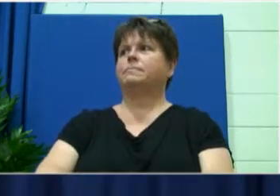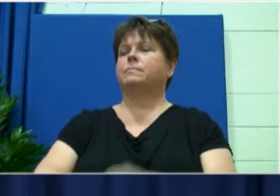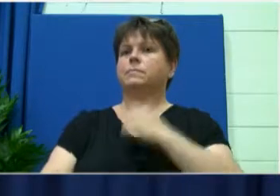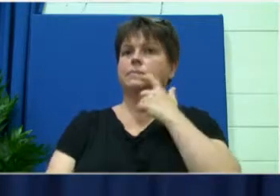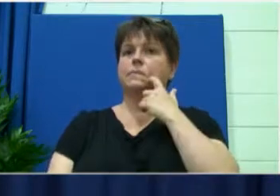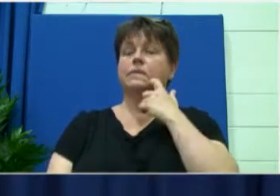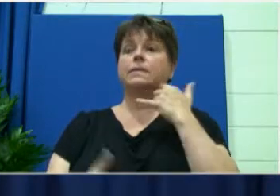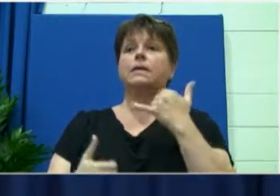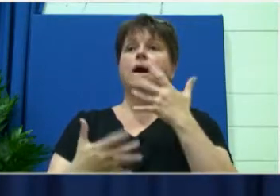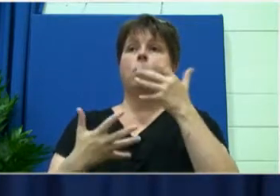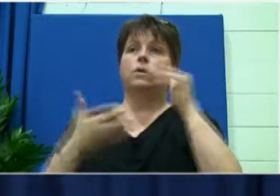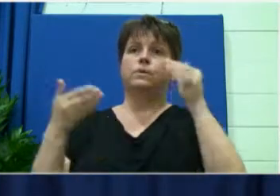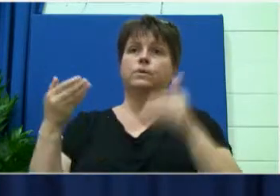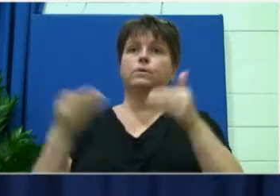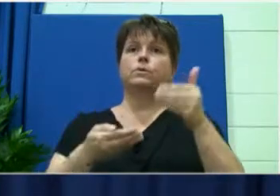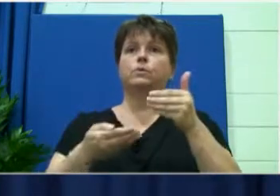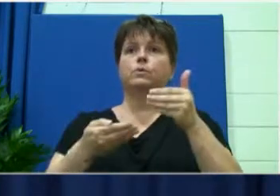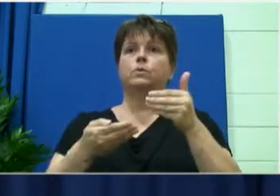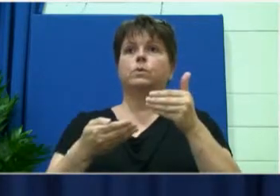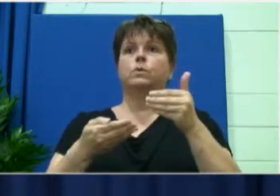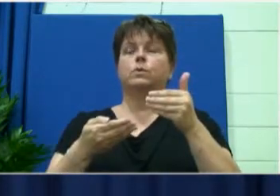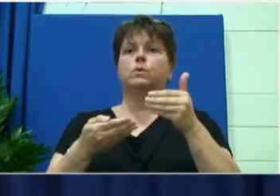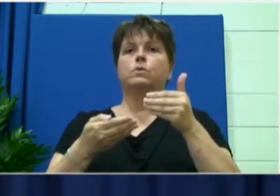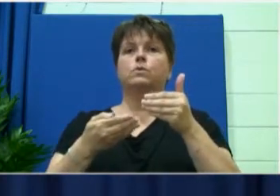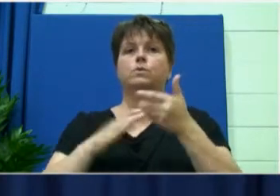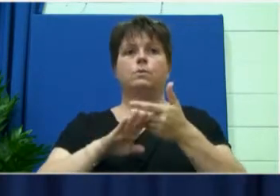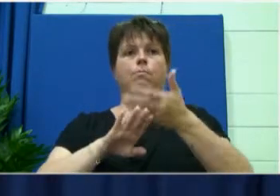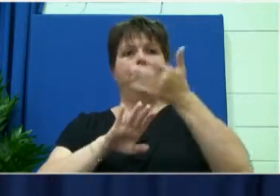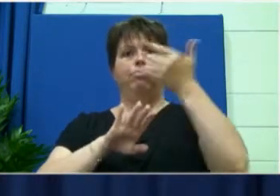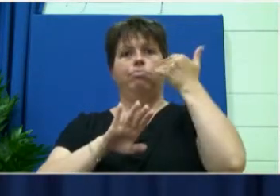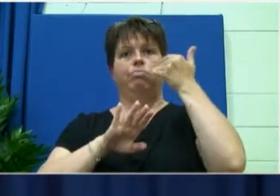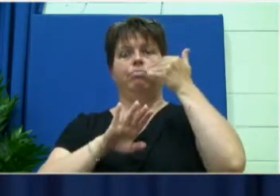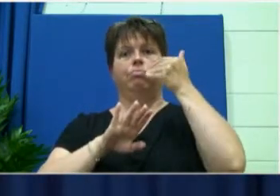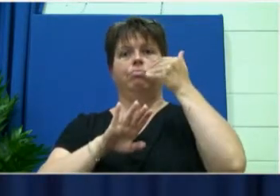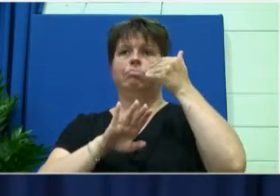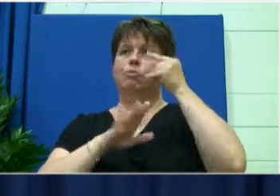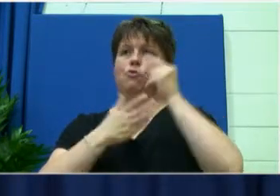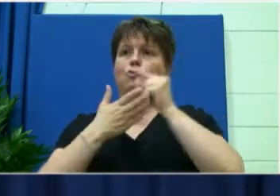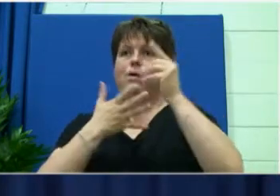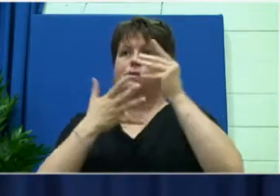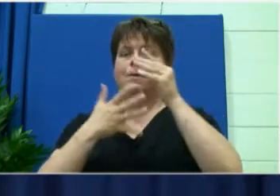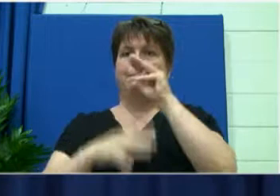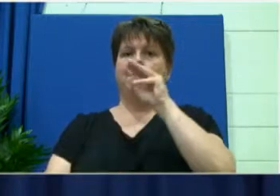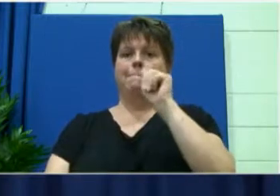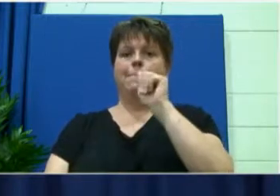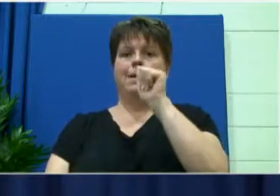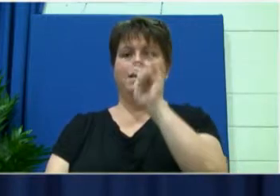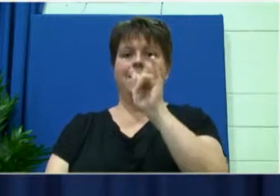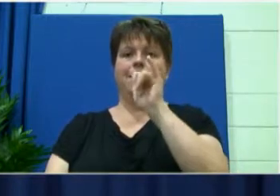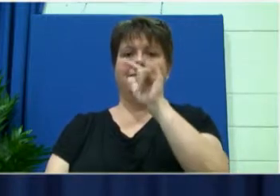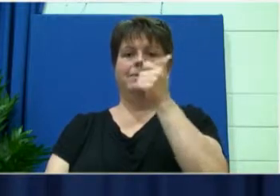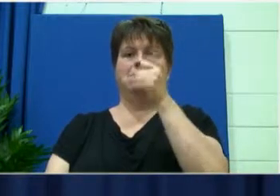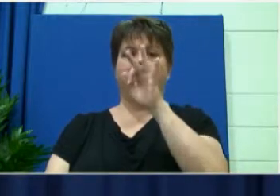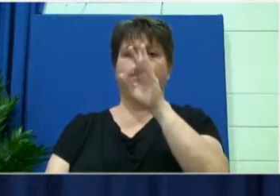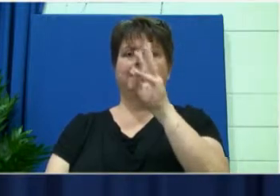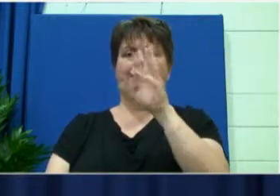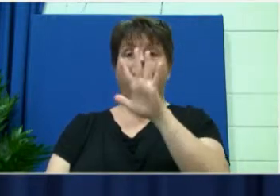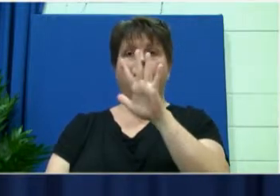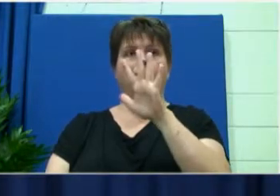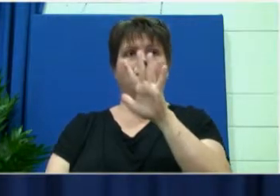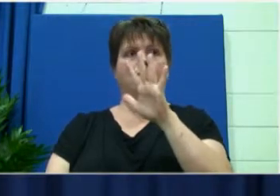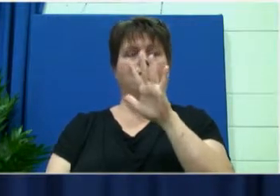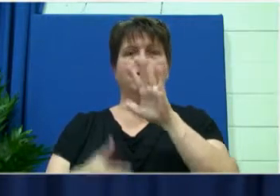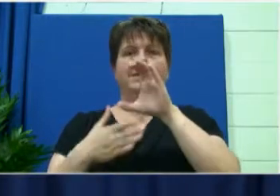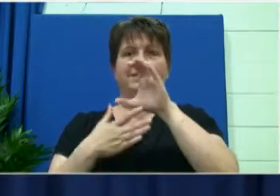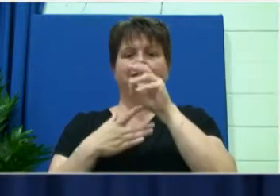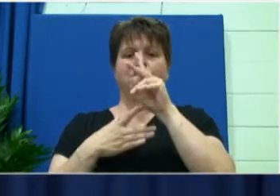I would now like to introduce you to some fellow alumni. In May of 1965, then